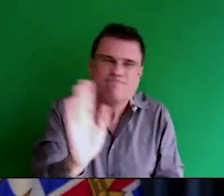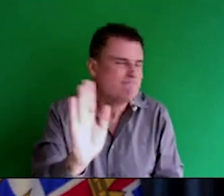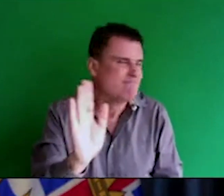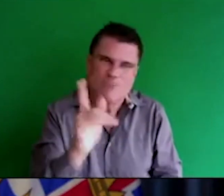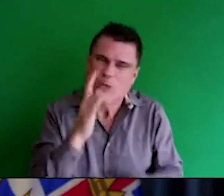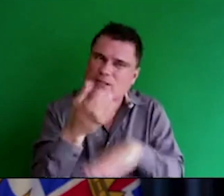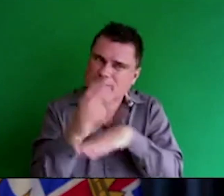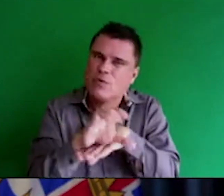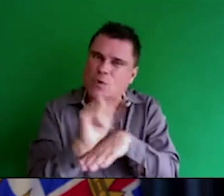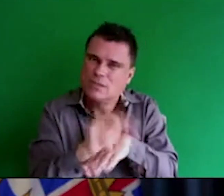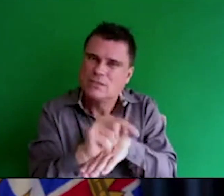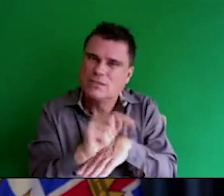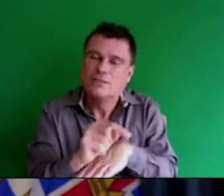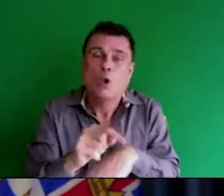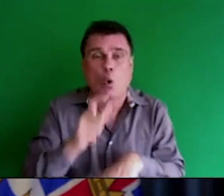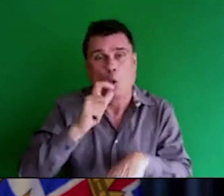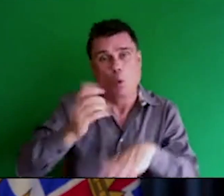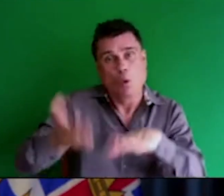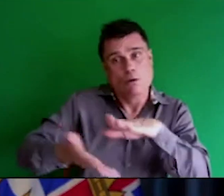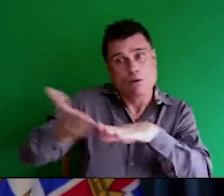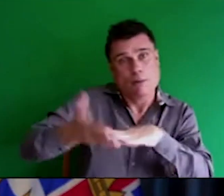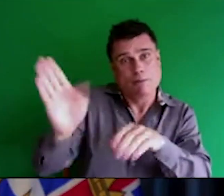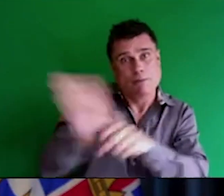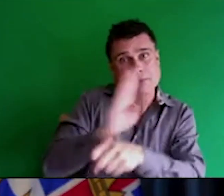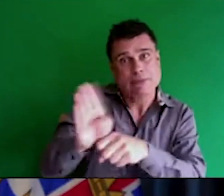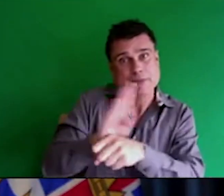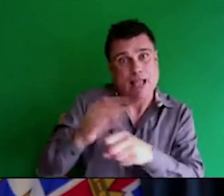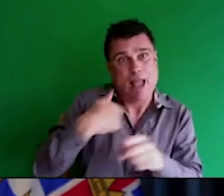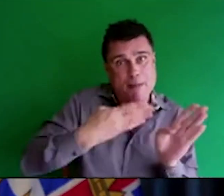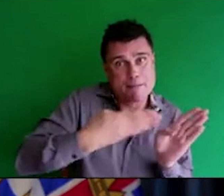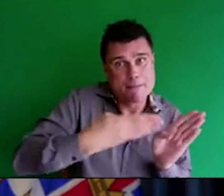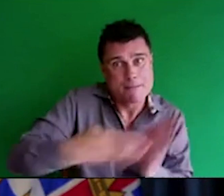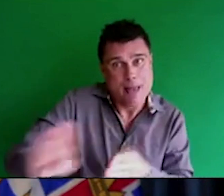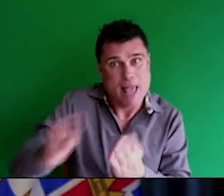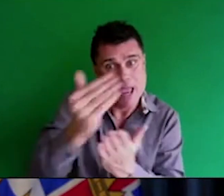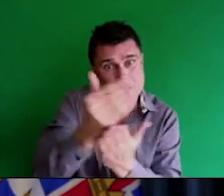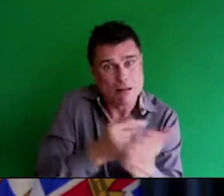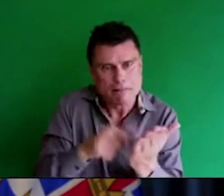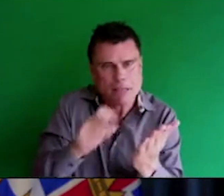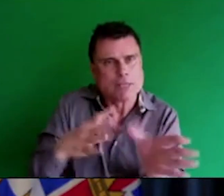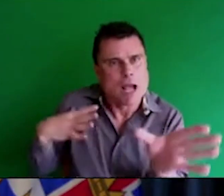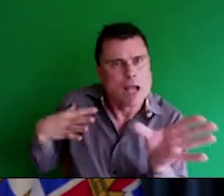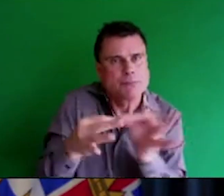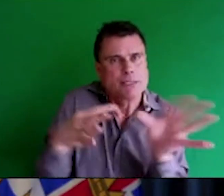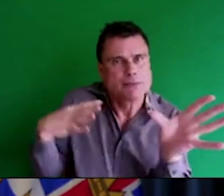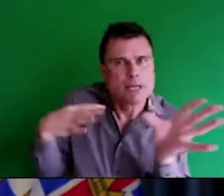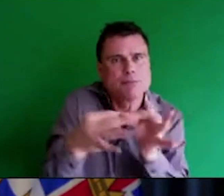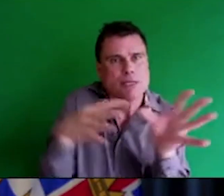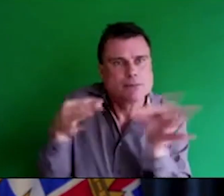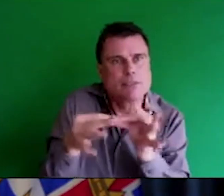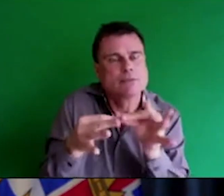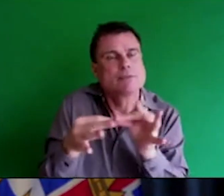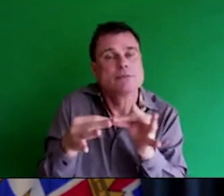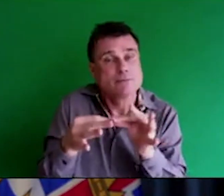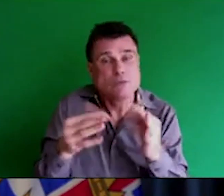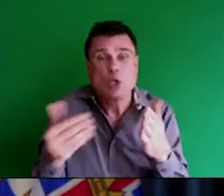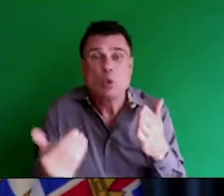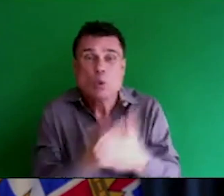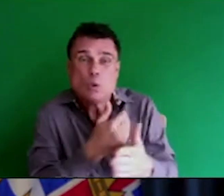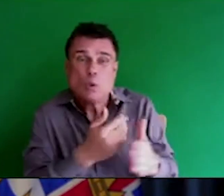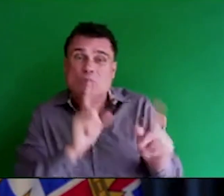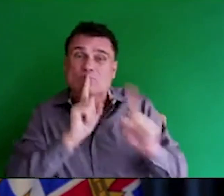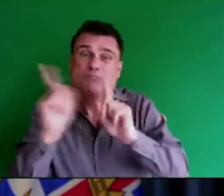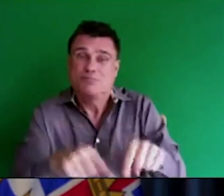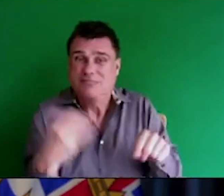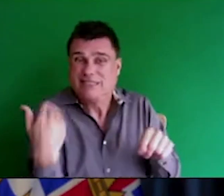operators ensure that their plans are contemporary, up to date with current health restrictions, and are able to operate safely. We